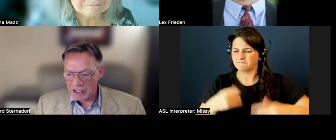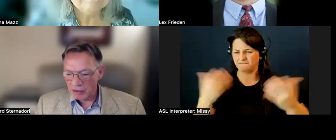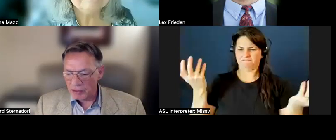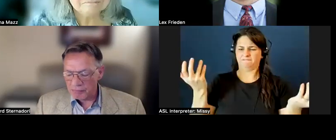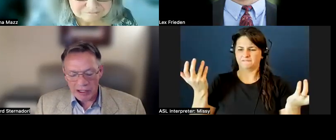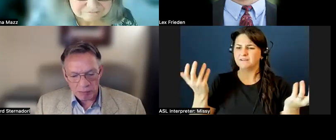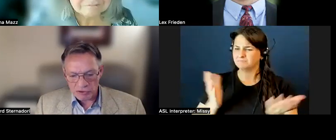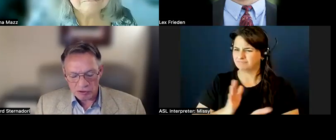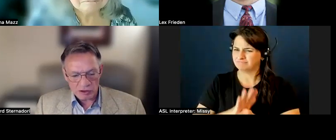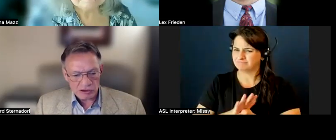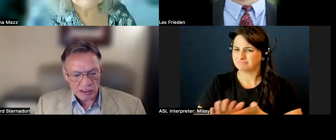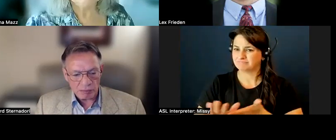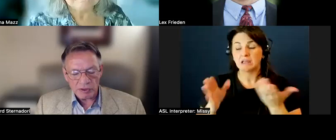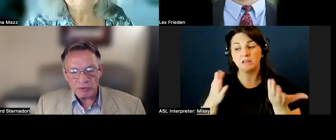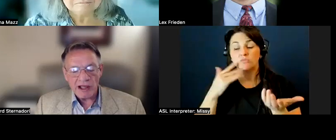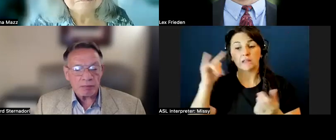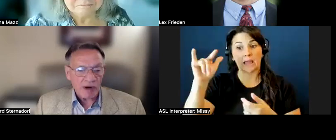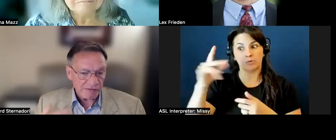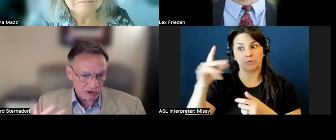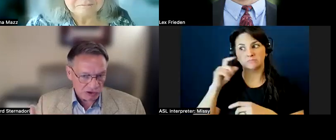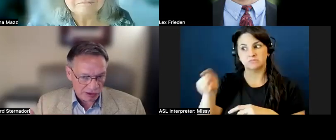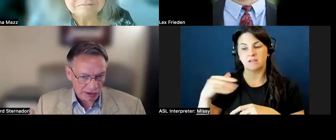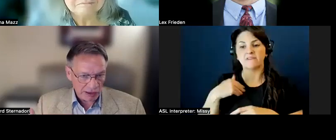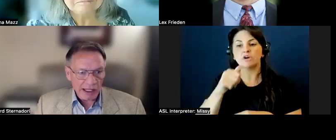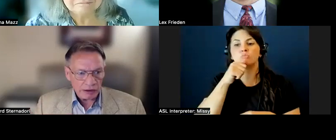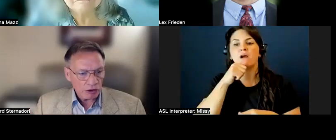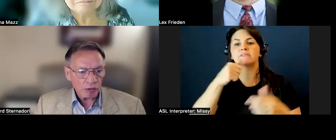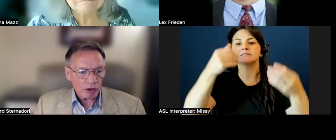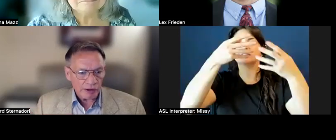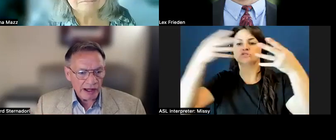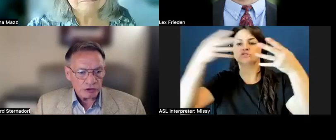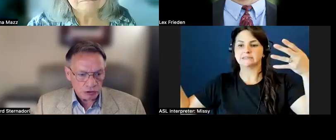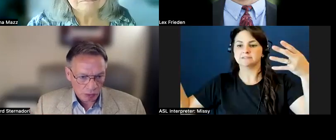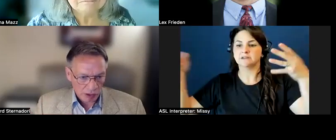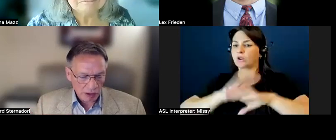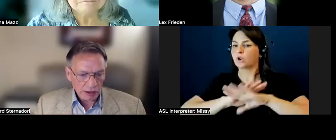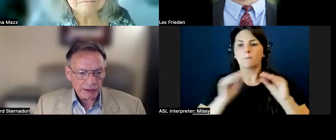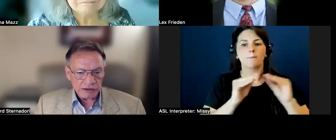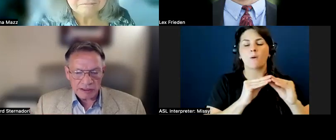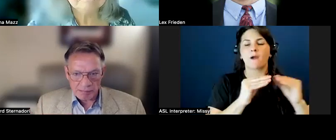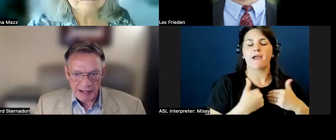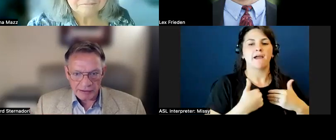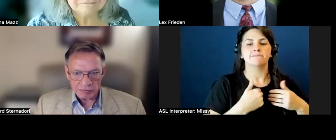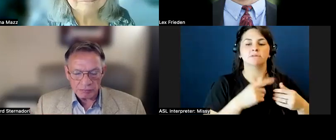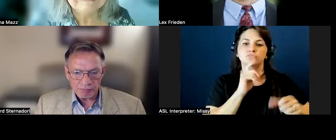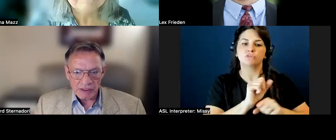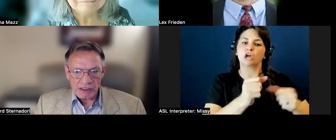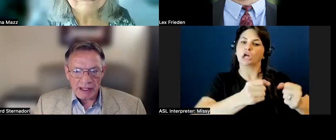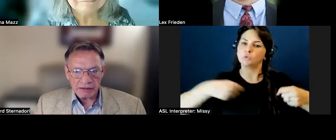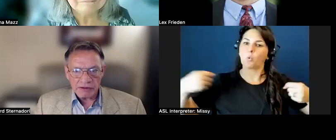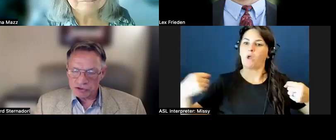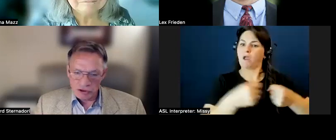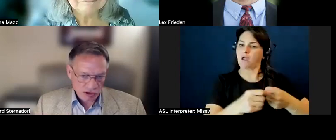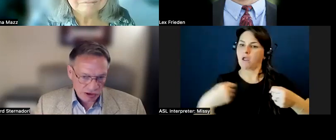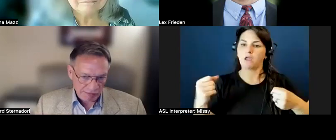buildings now. Airports are a good example, where you will have a privacy screen and no longer have a door leading to that bathroom.